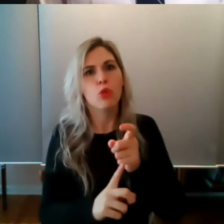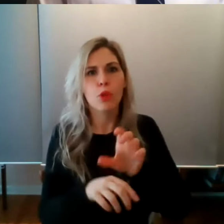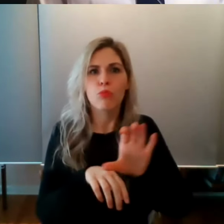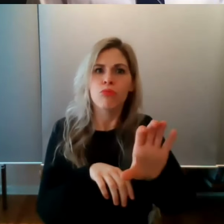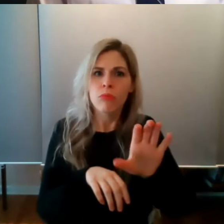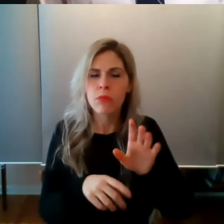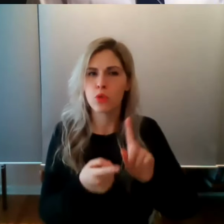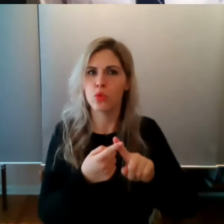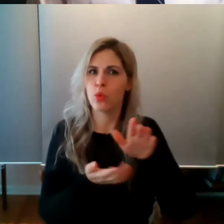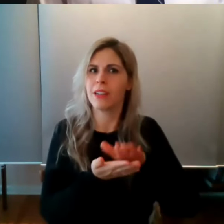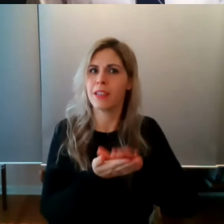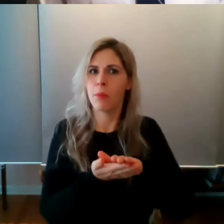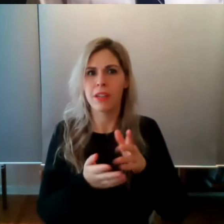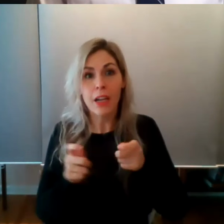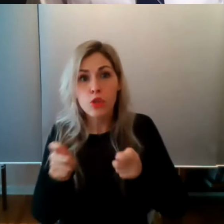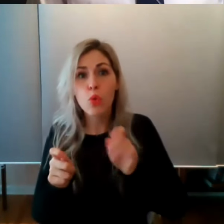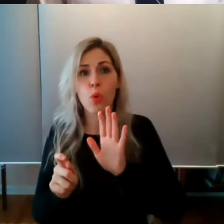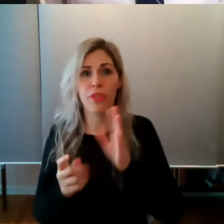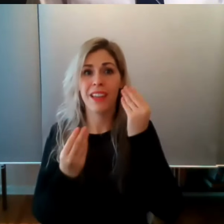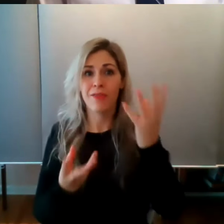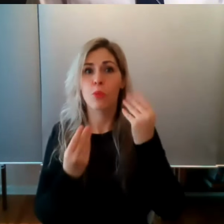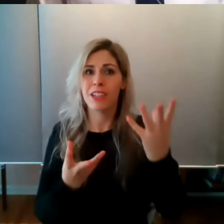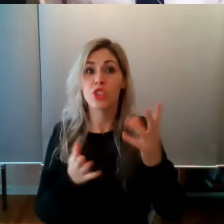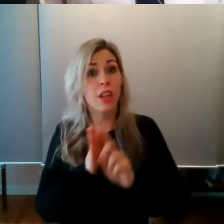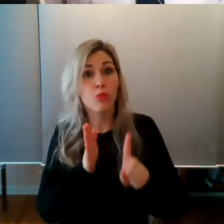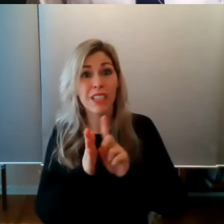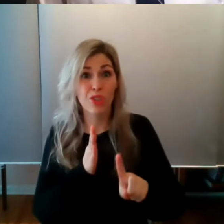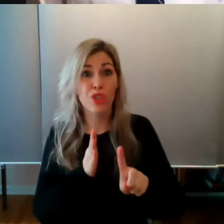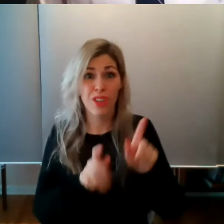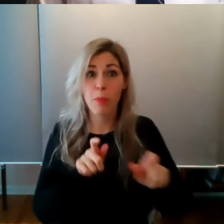of the information and the research that's being conducted.